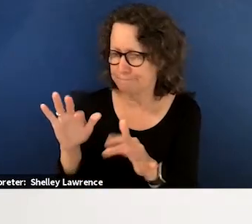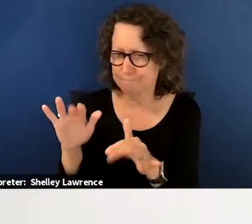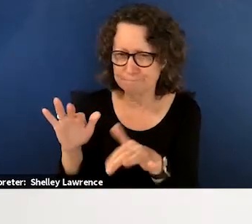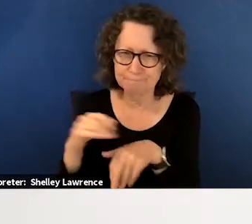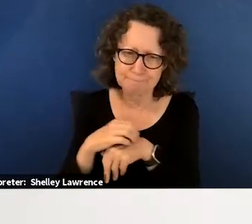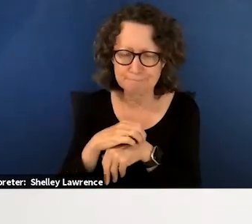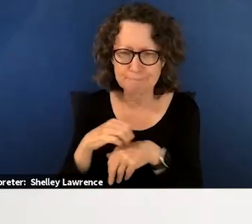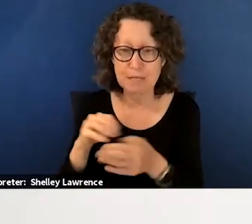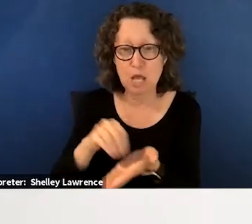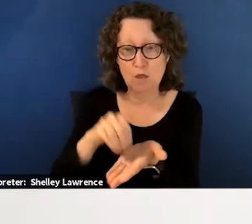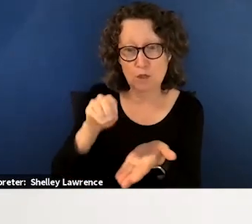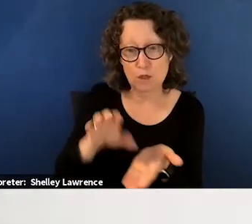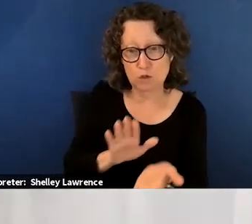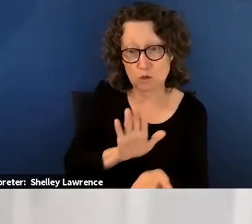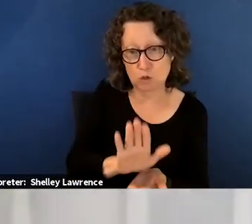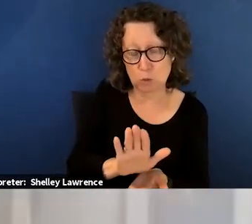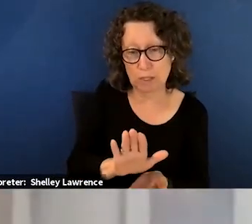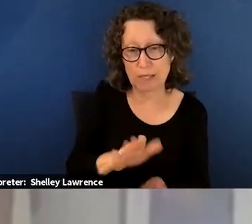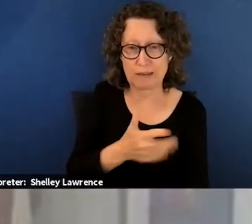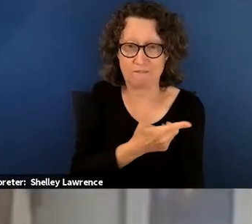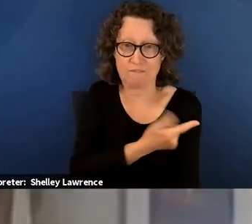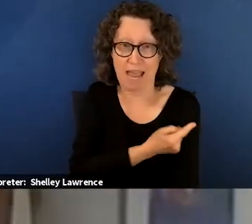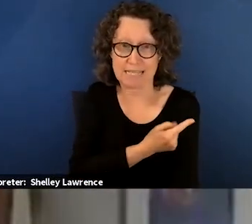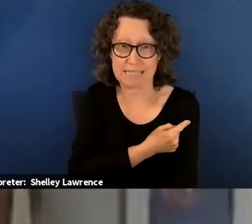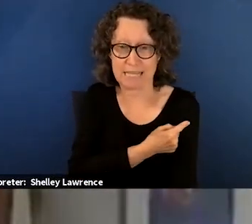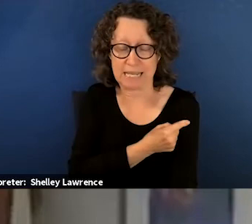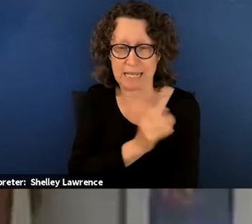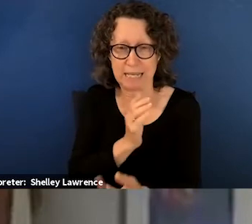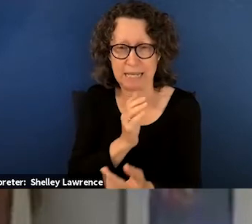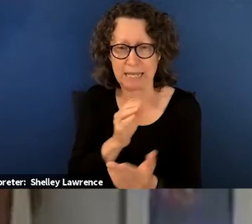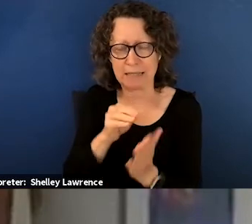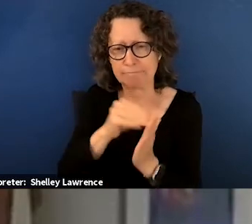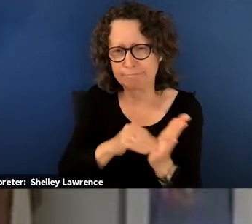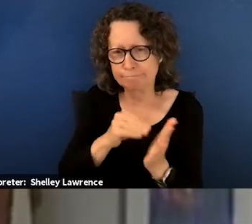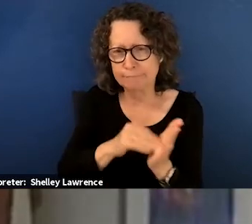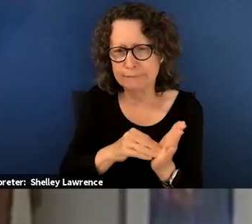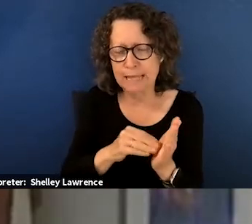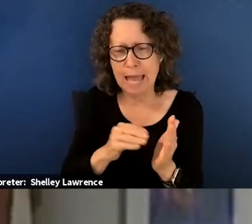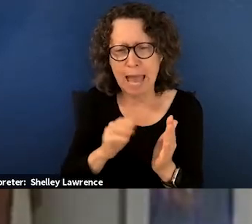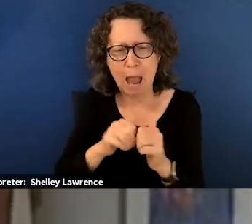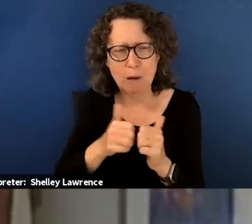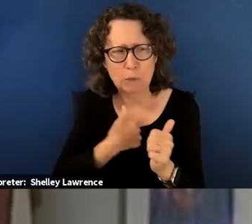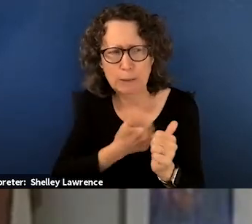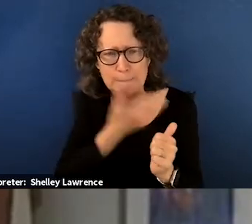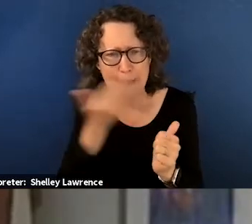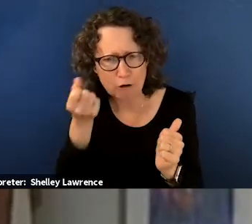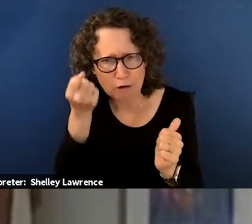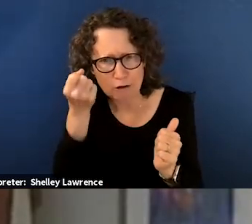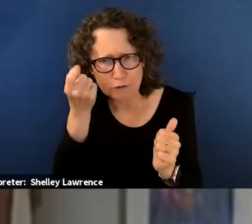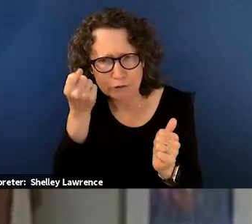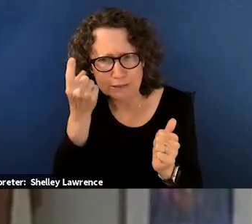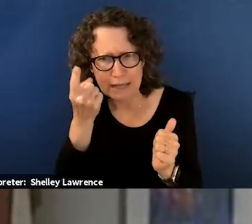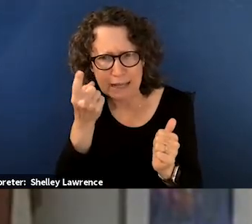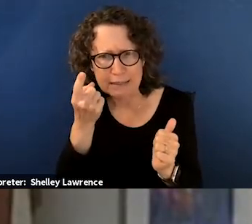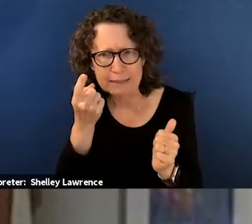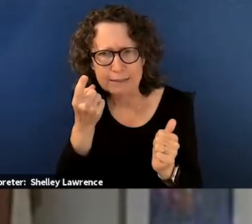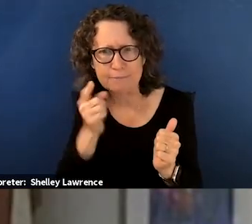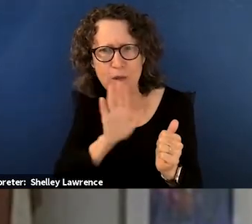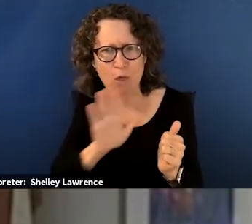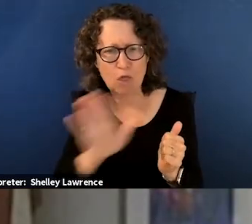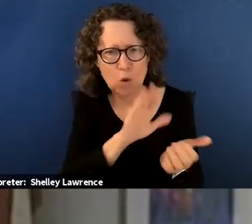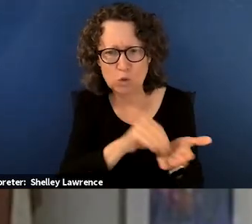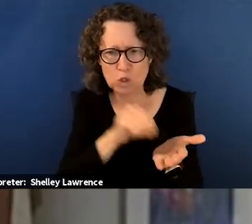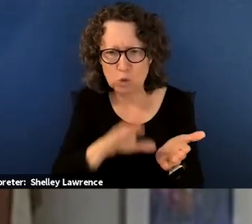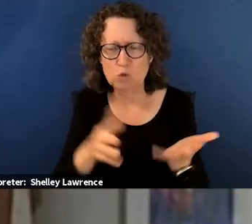the student vaccine records and what we can do to understand more about those students who've